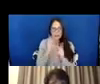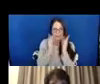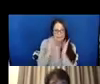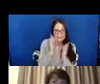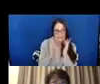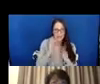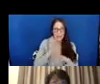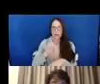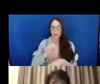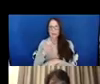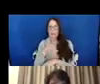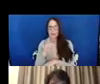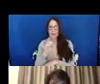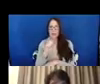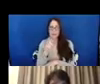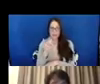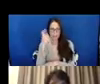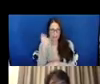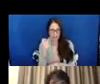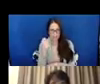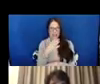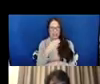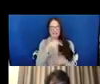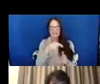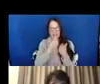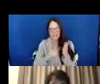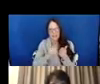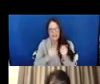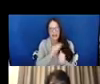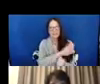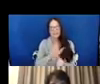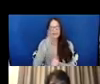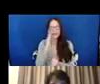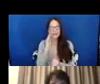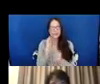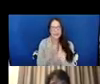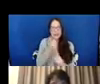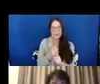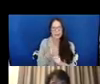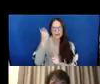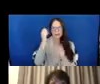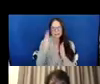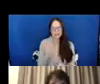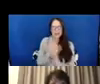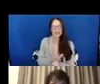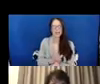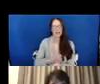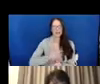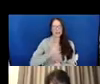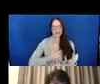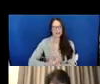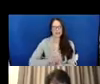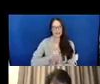benefits and investigates how these experiences impact beneficiaries' sense of self and identity.